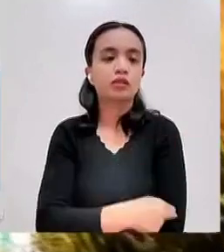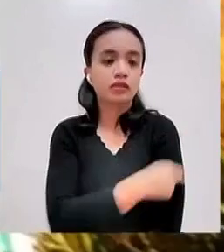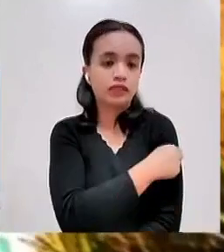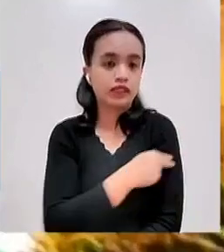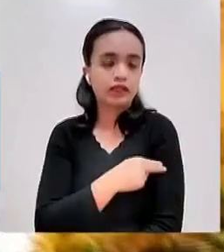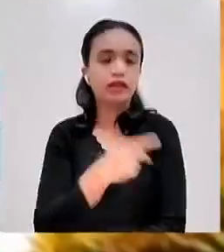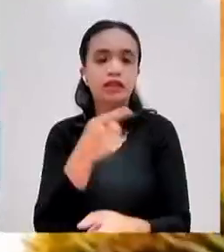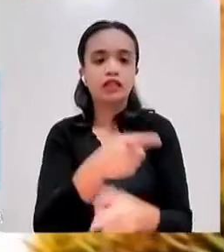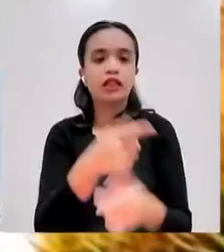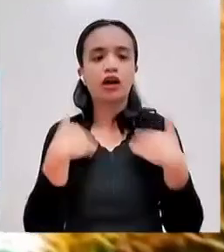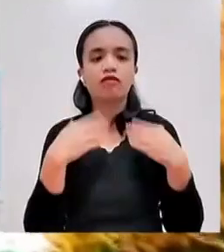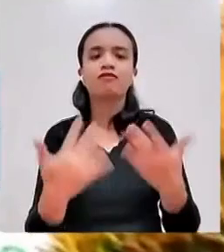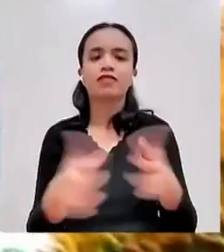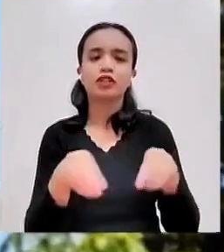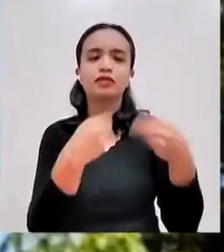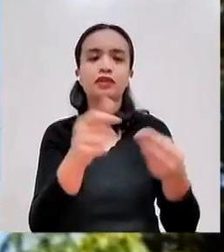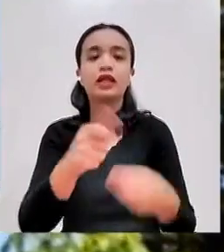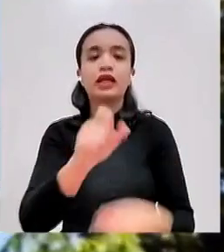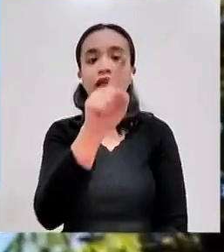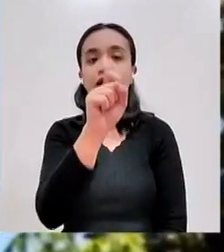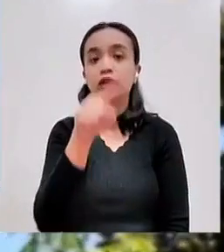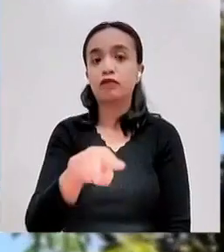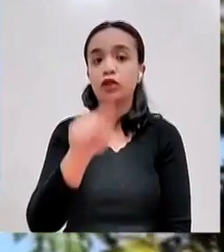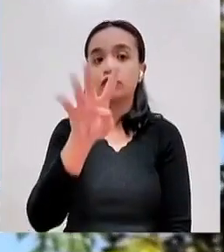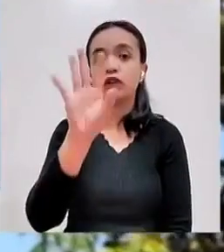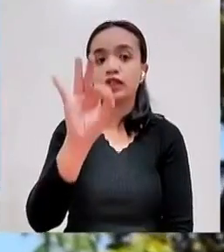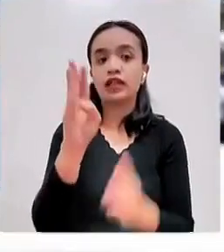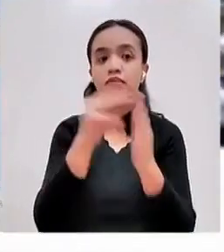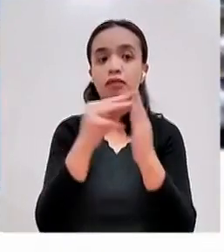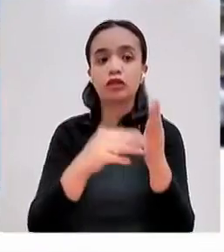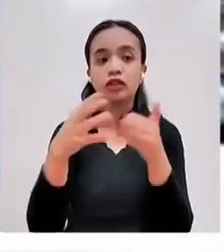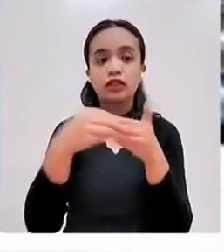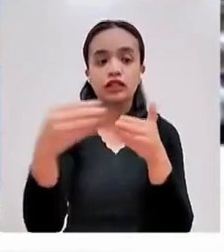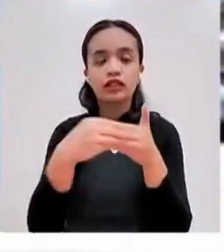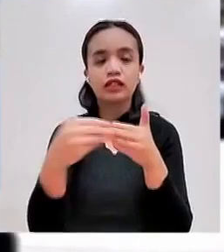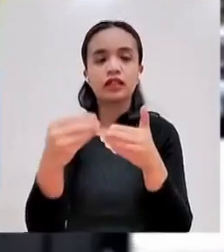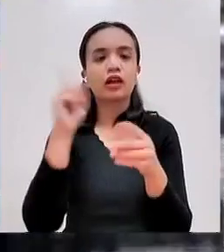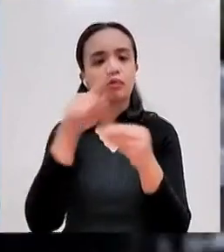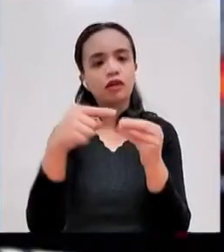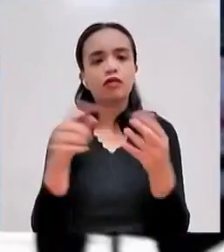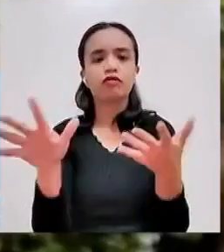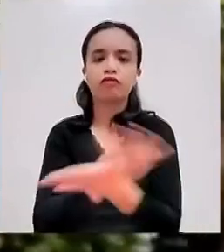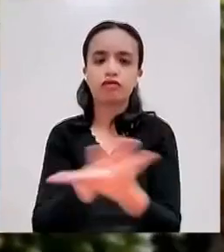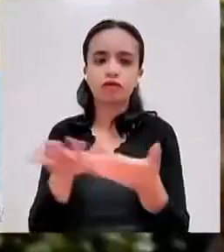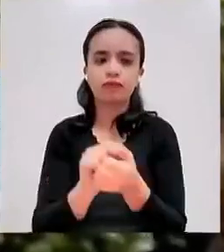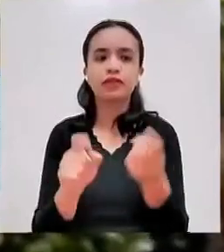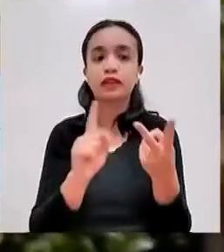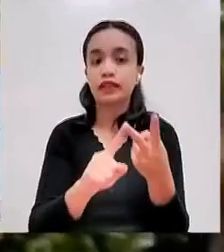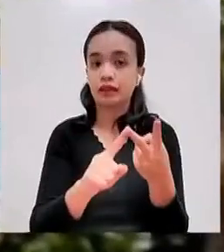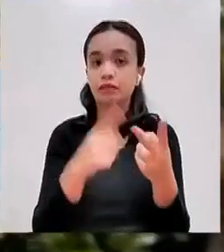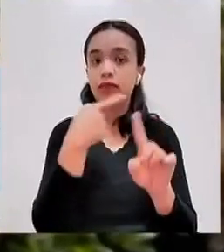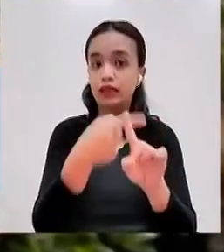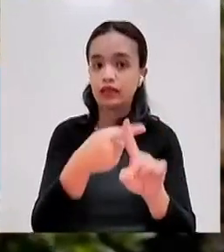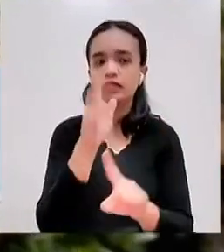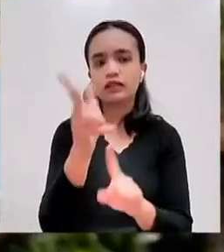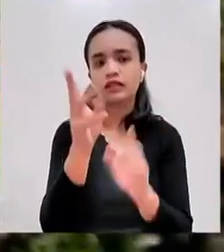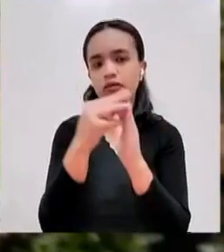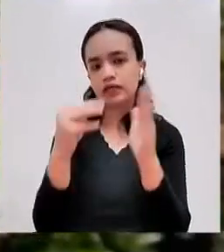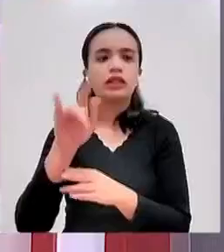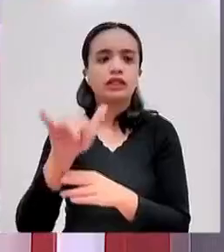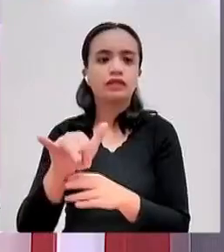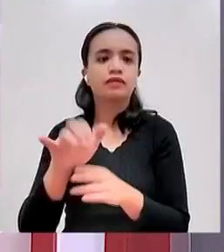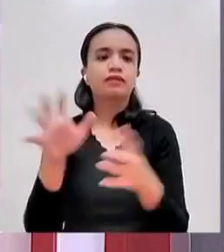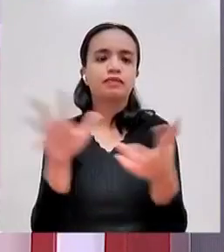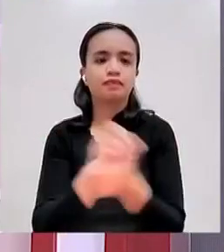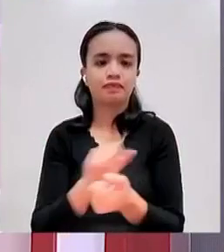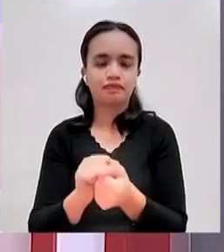awarded $11.49 million in compensatory damages and $30 million in punitive damages.